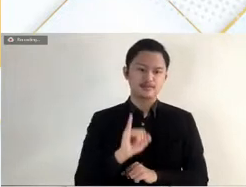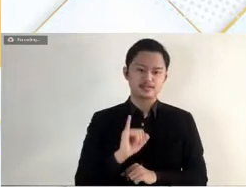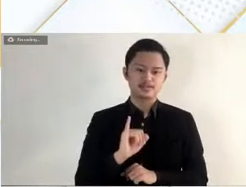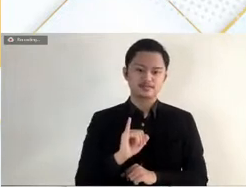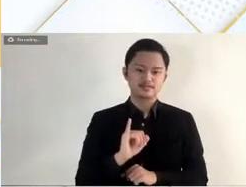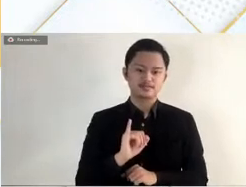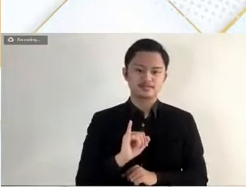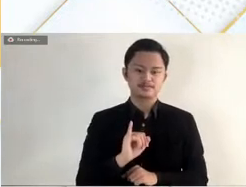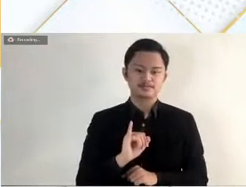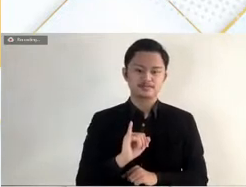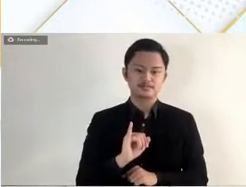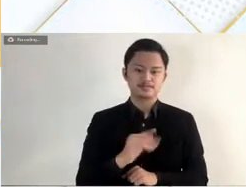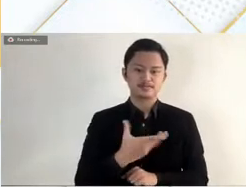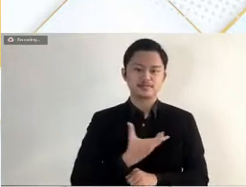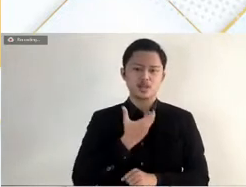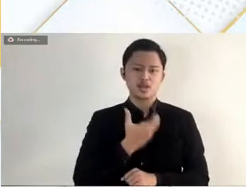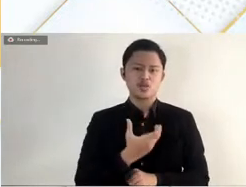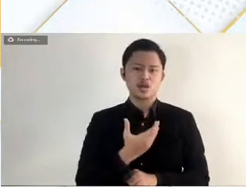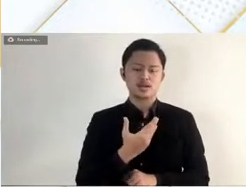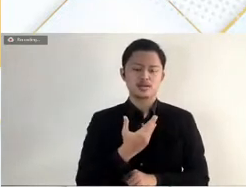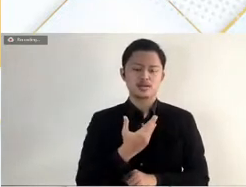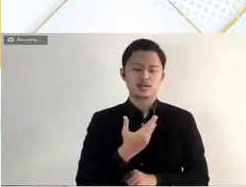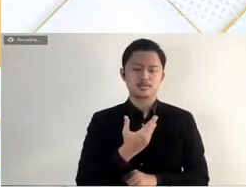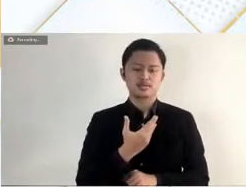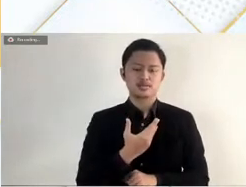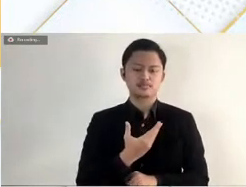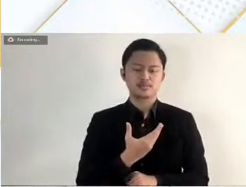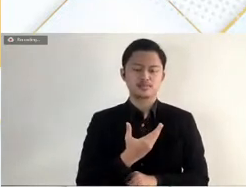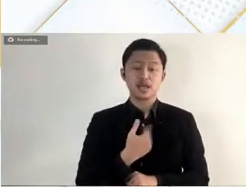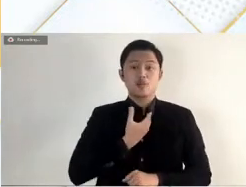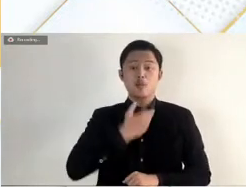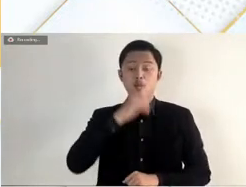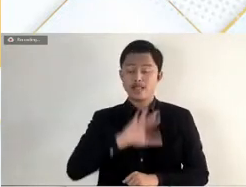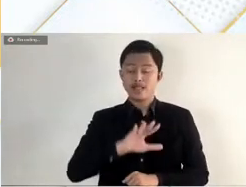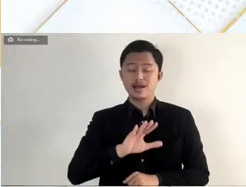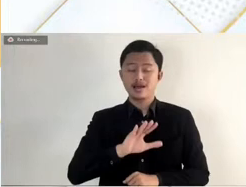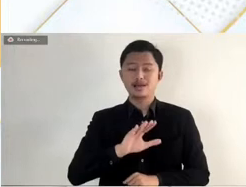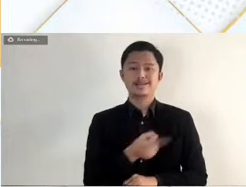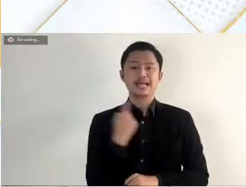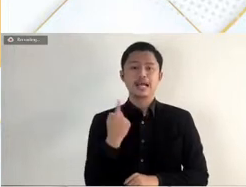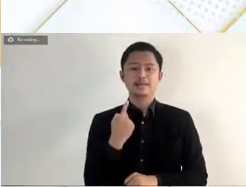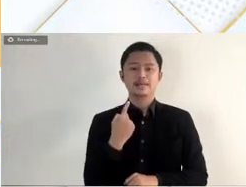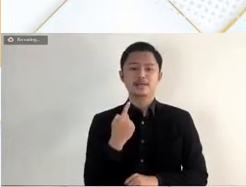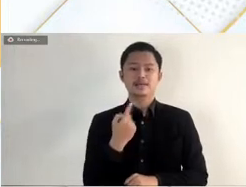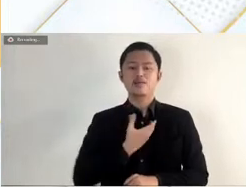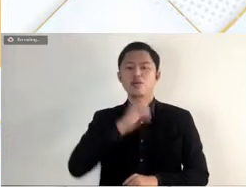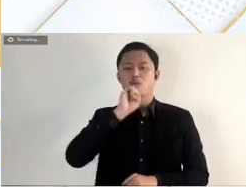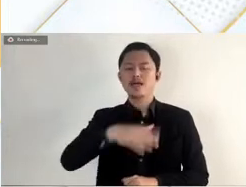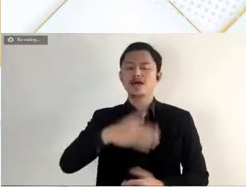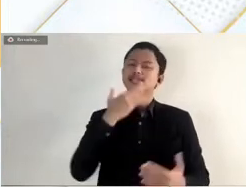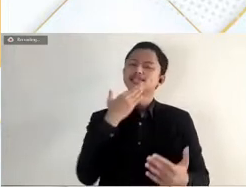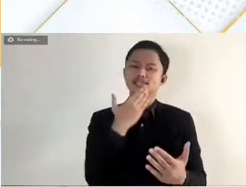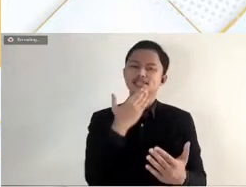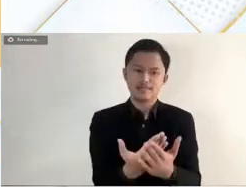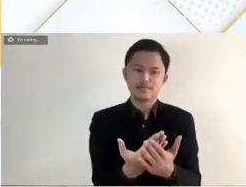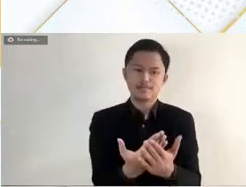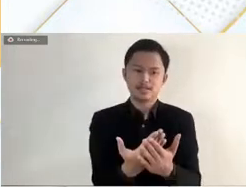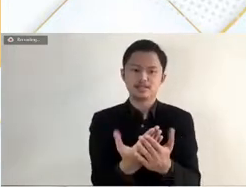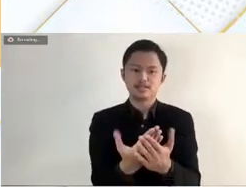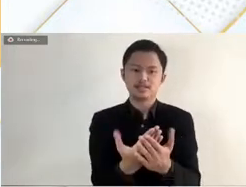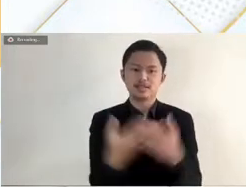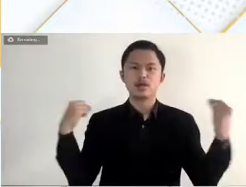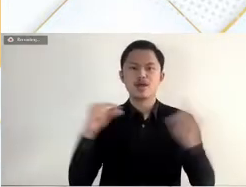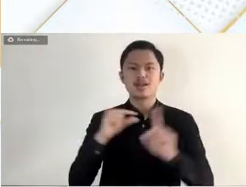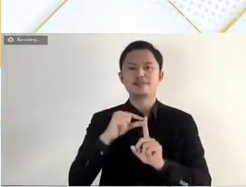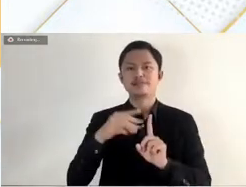also would like, I would like to state that we have to congratulate the Security Council for the